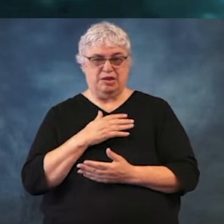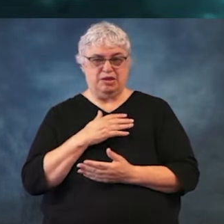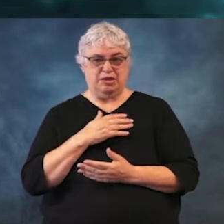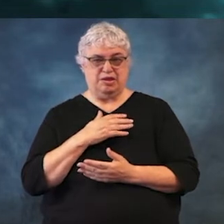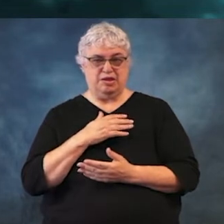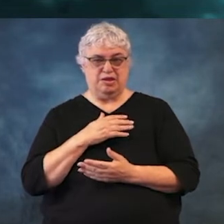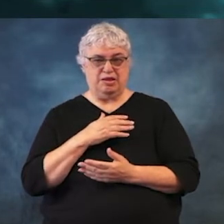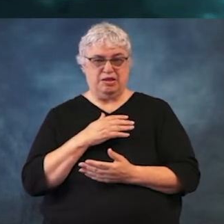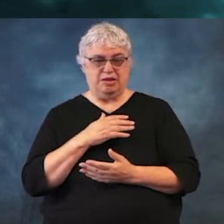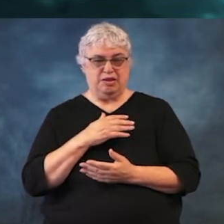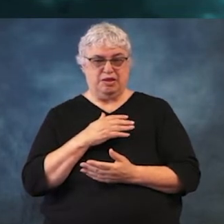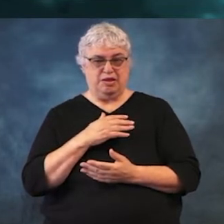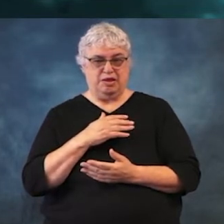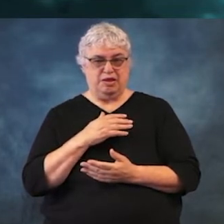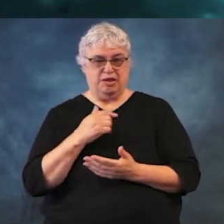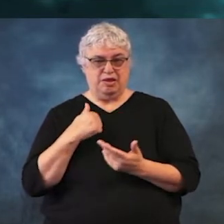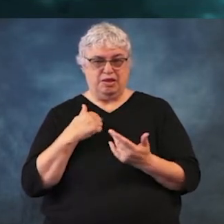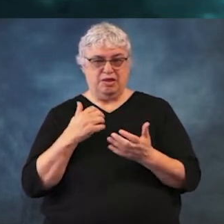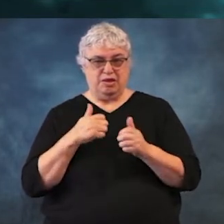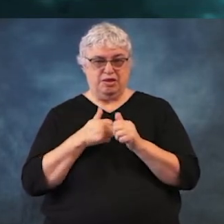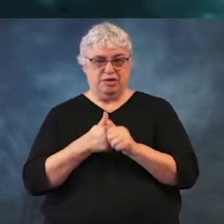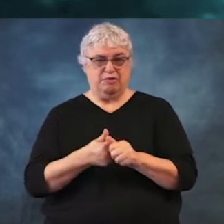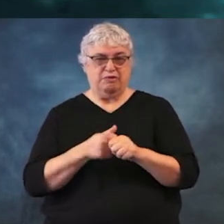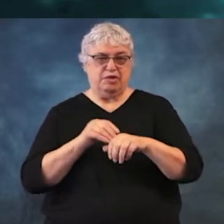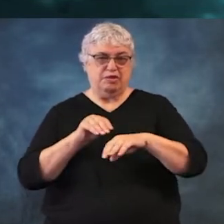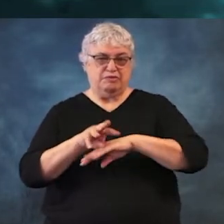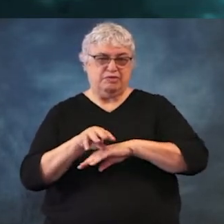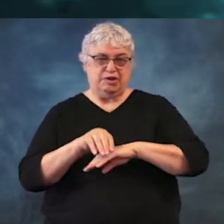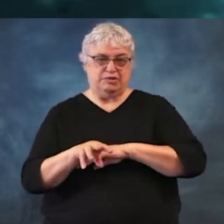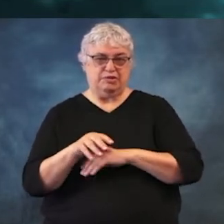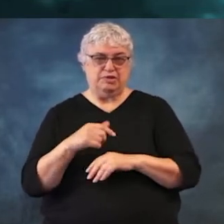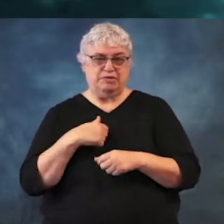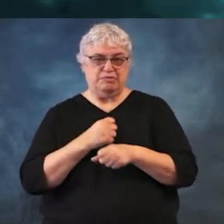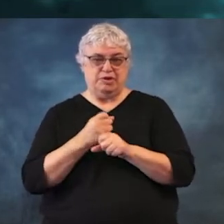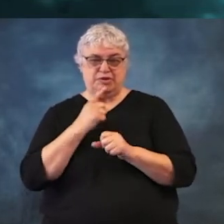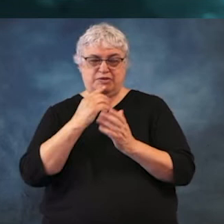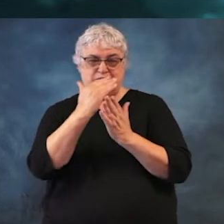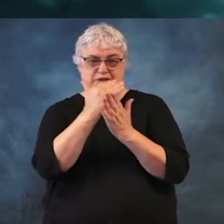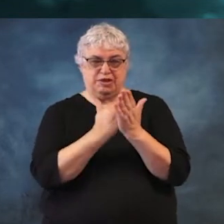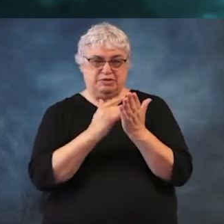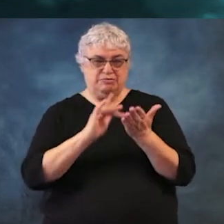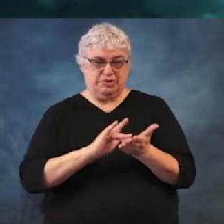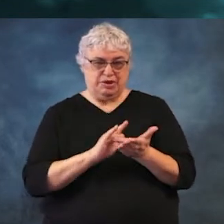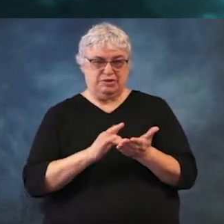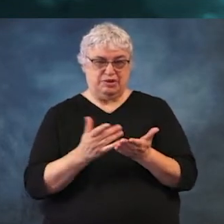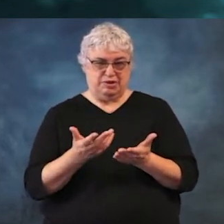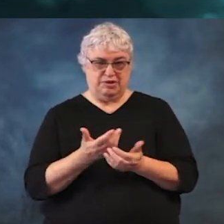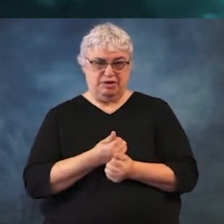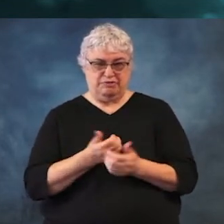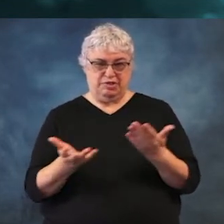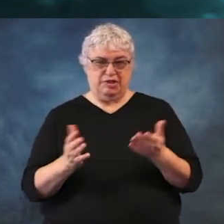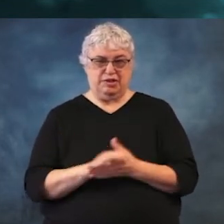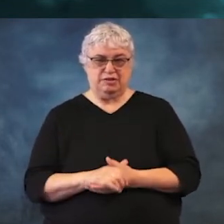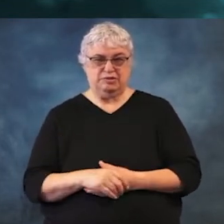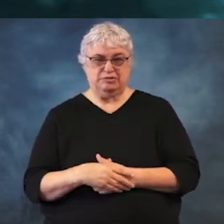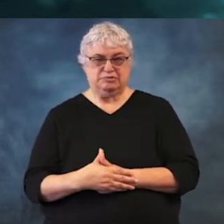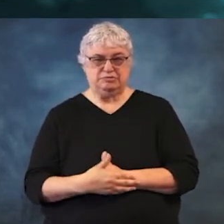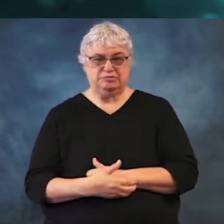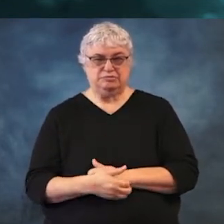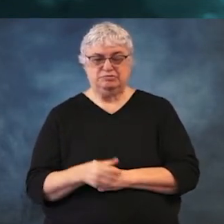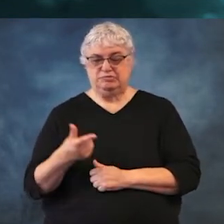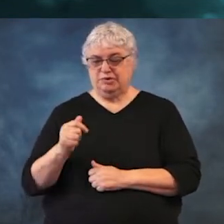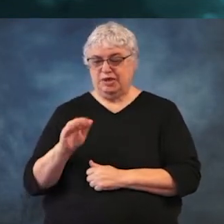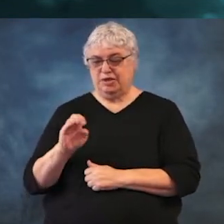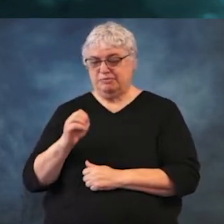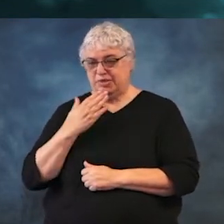one of my things that I go along with. I make sure I have a list of all my meds and stuff. Do it that way. Thank